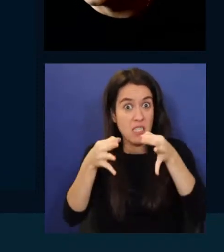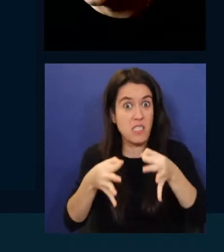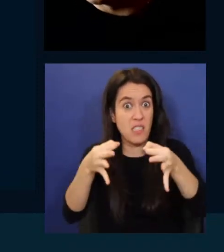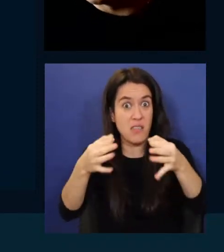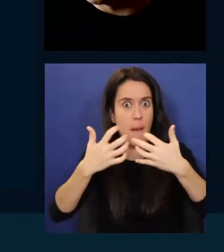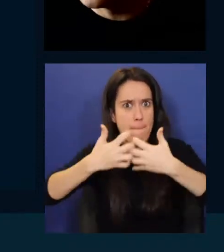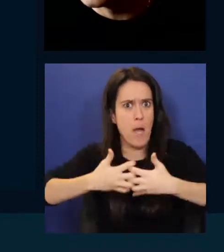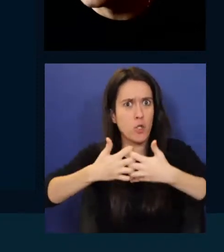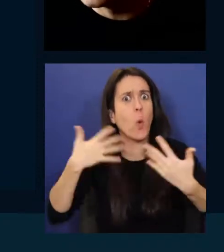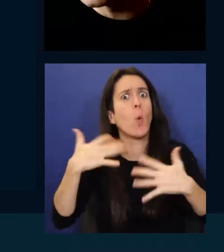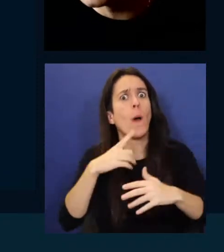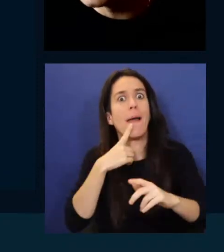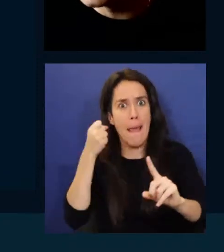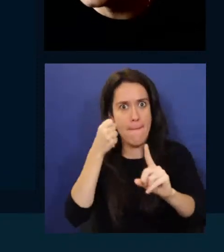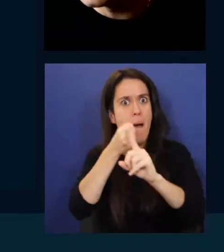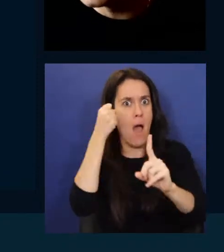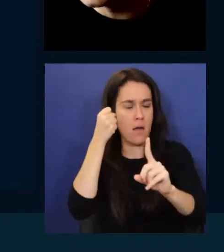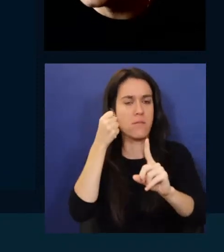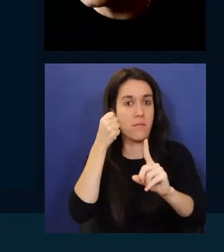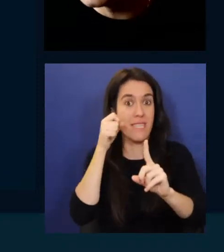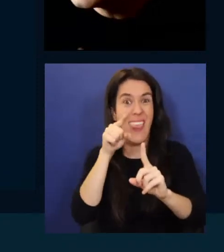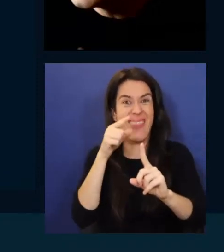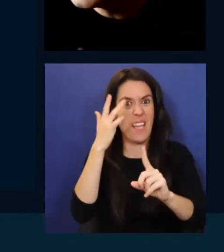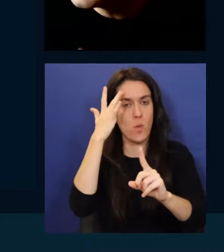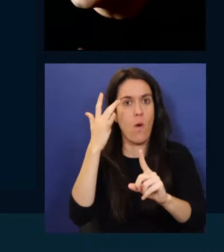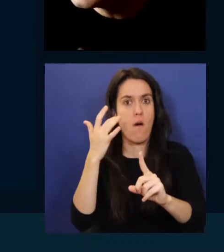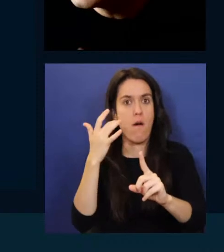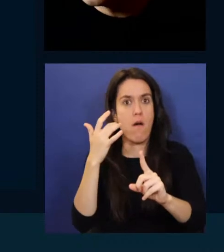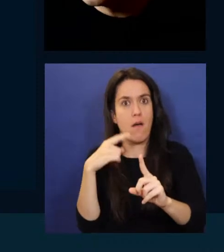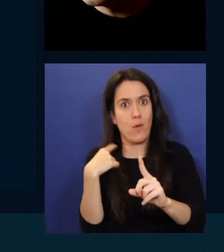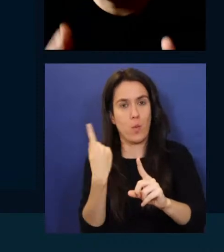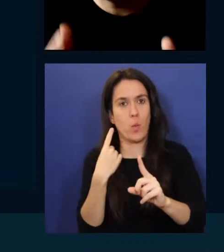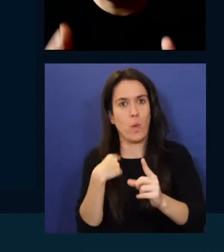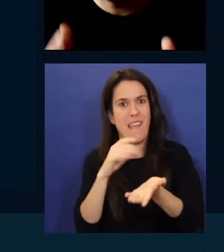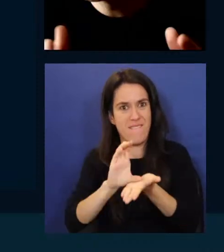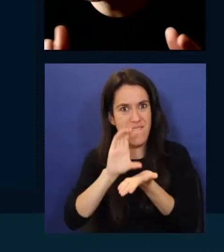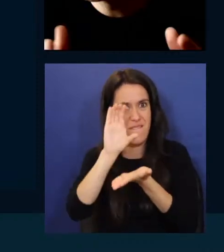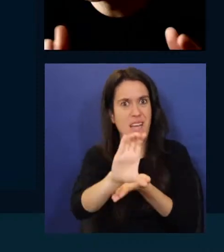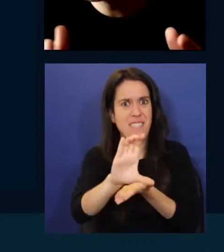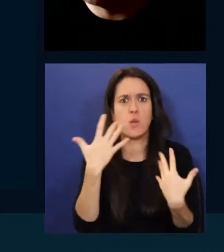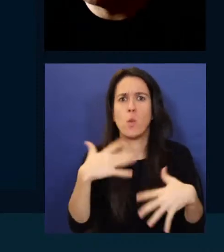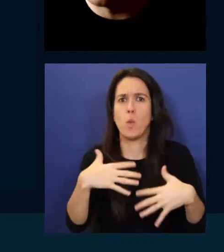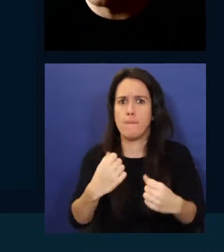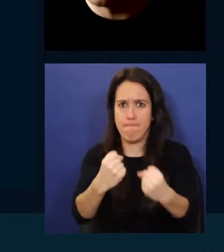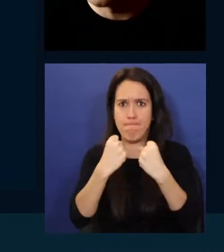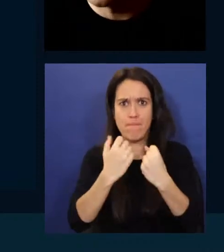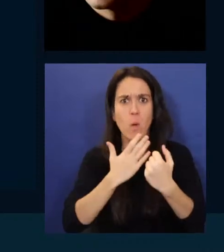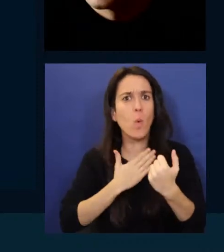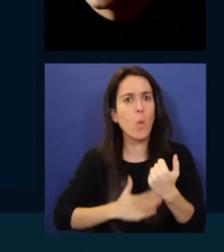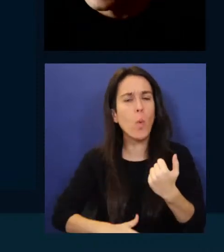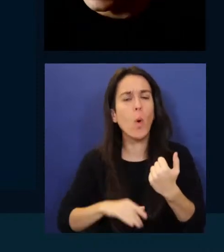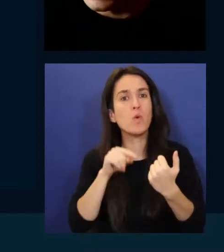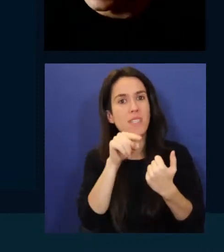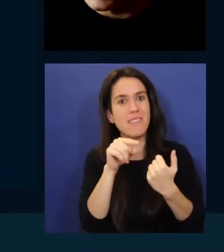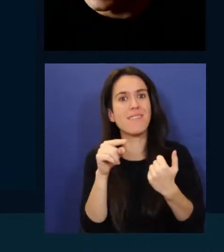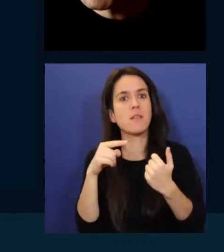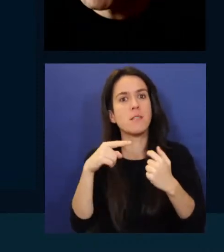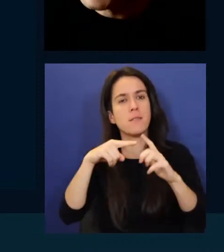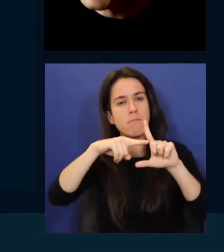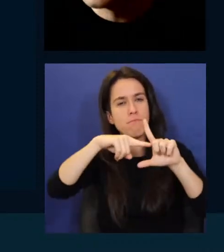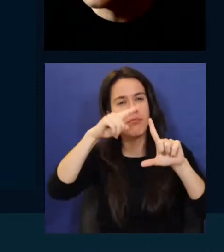impactful decisions. And that's the reason why we're investing so heavily to make sure that responsible